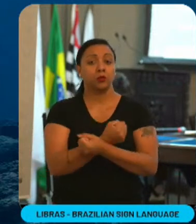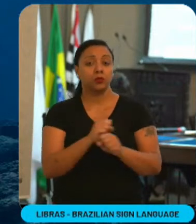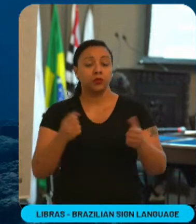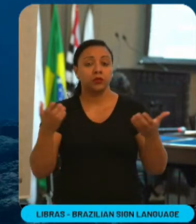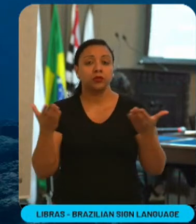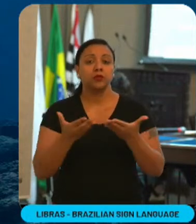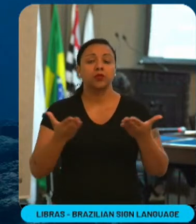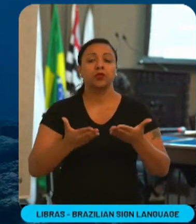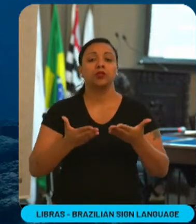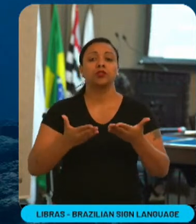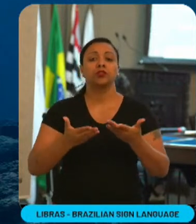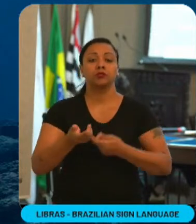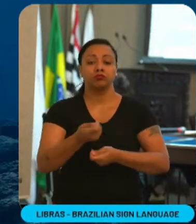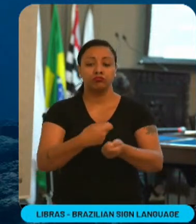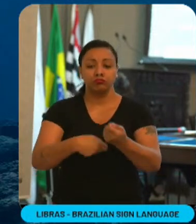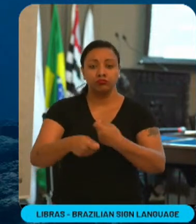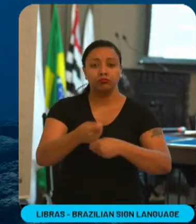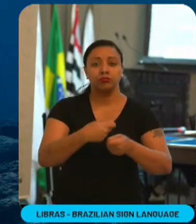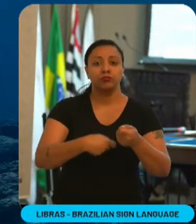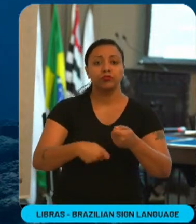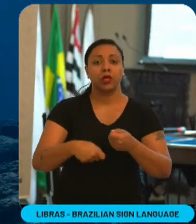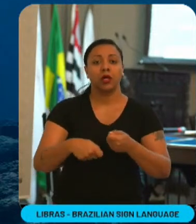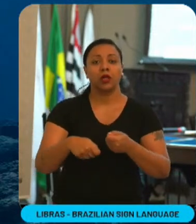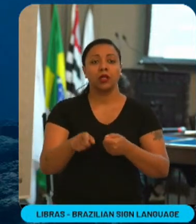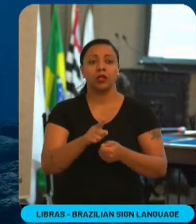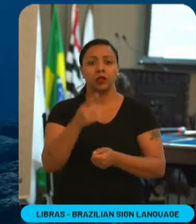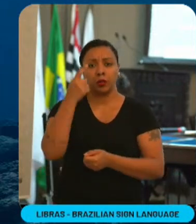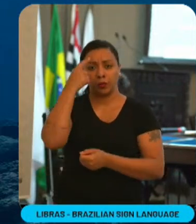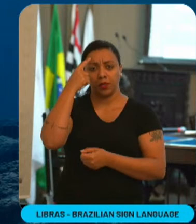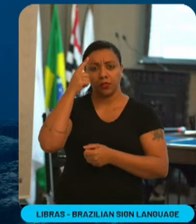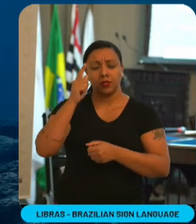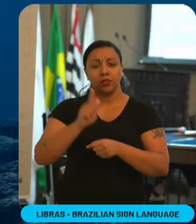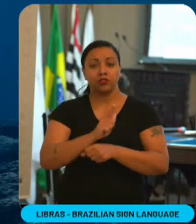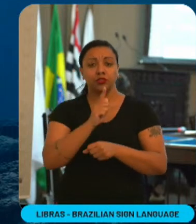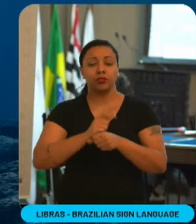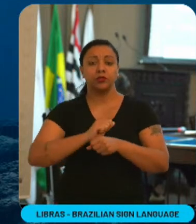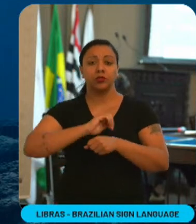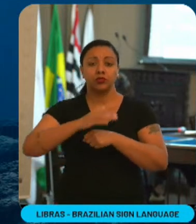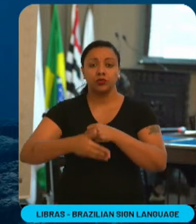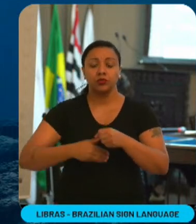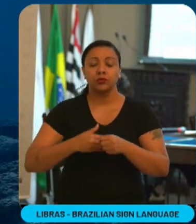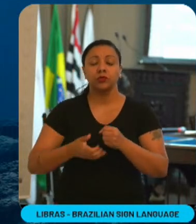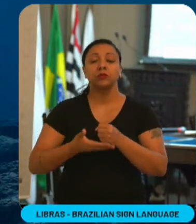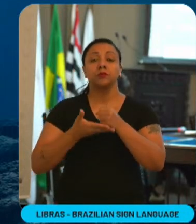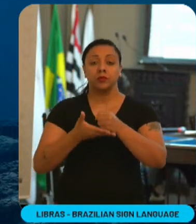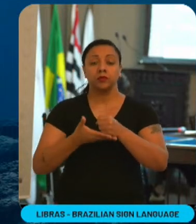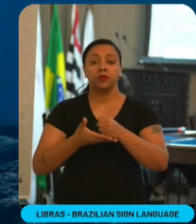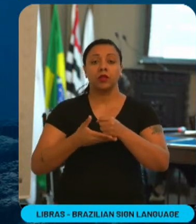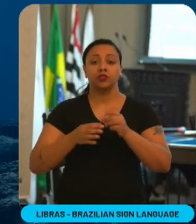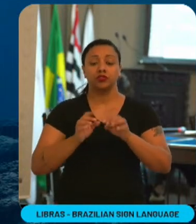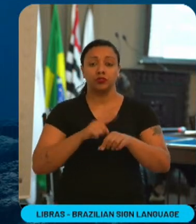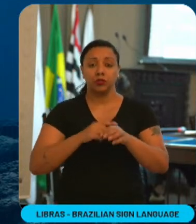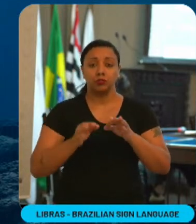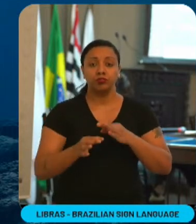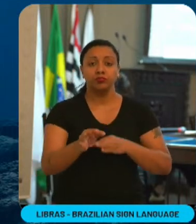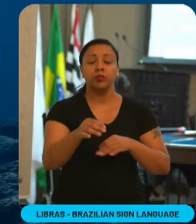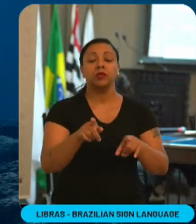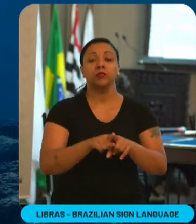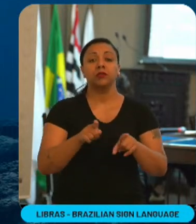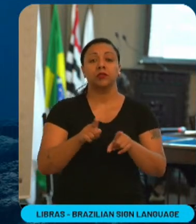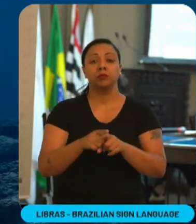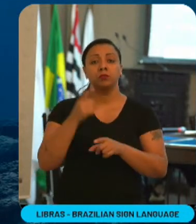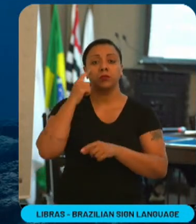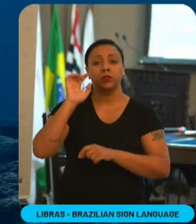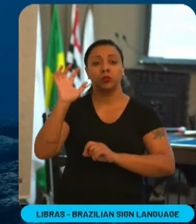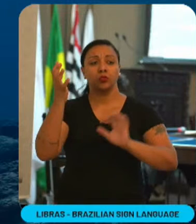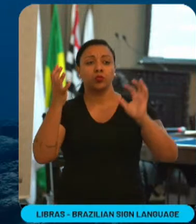is summarizing, it is no longer possible to do business without thinking in sustainable management in the long run and